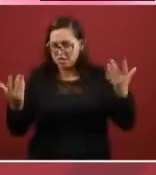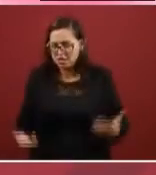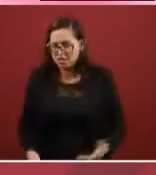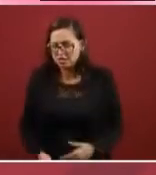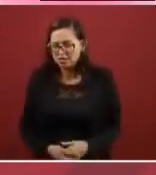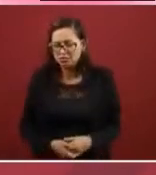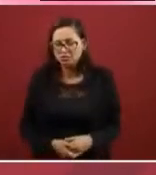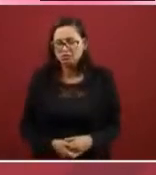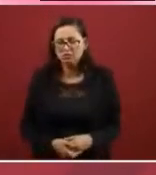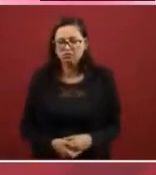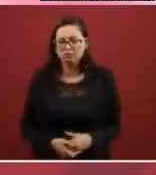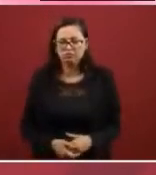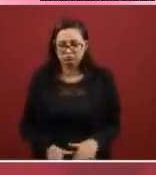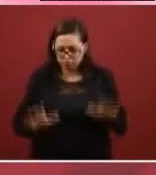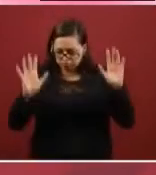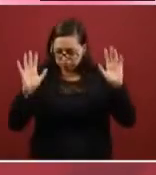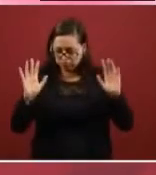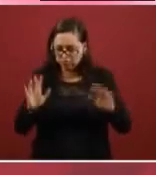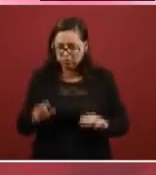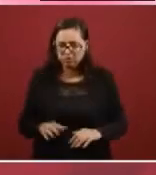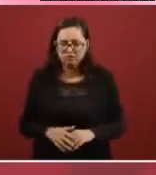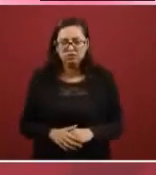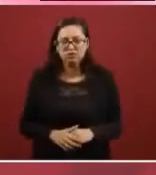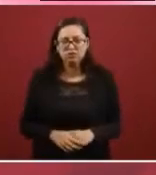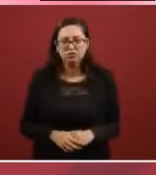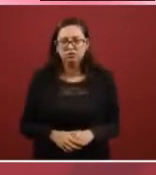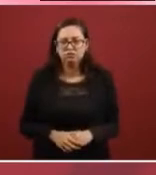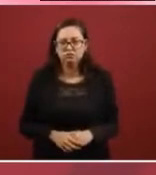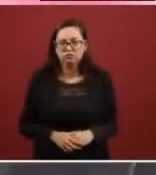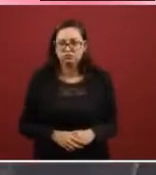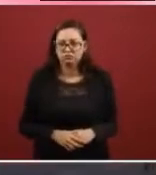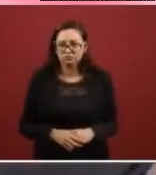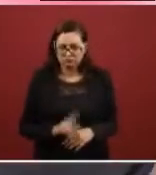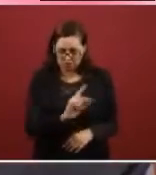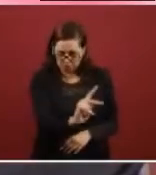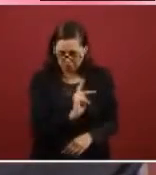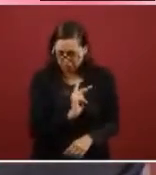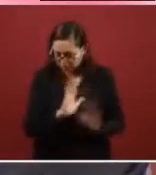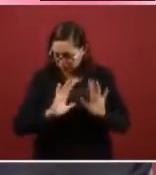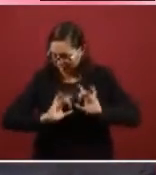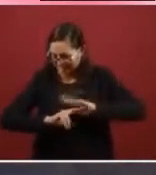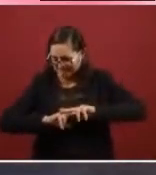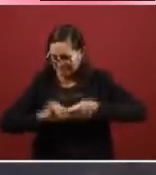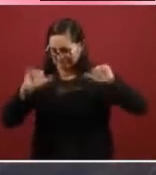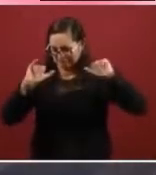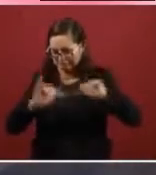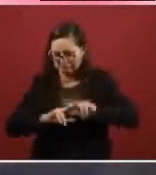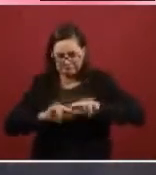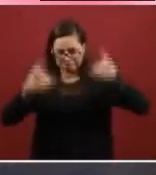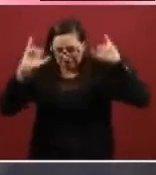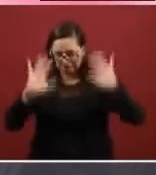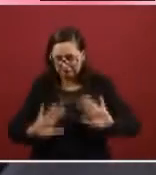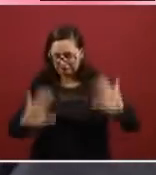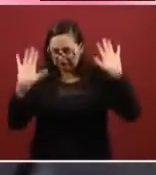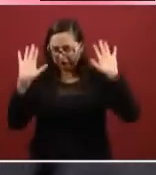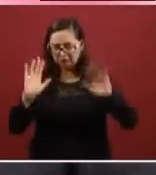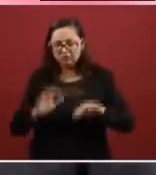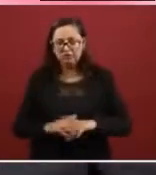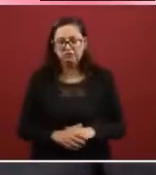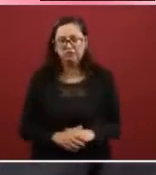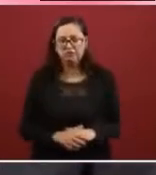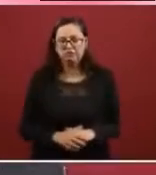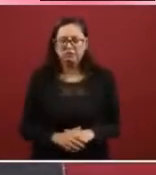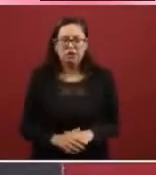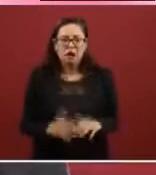he says a lack of respect que confundirnos, to confuse us be with him. También que yeah, sure.